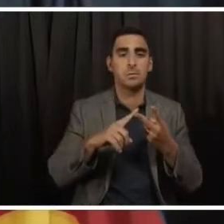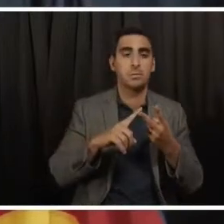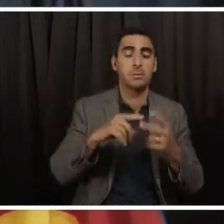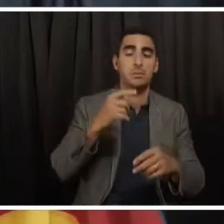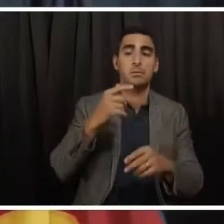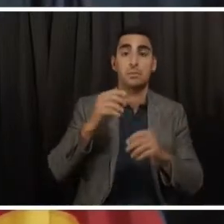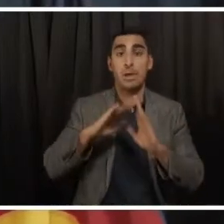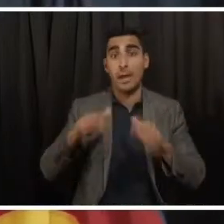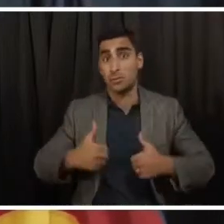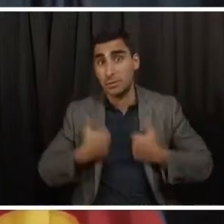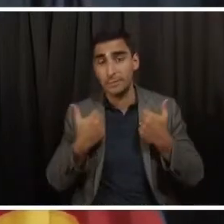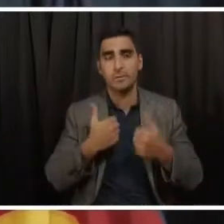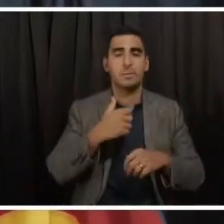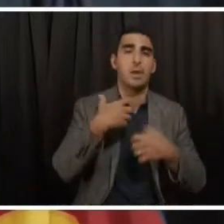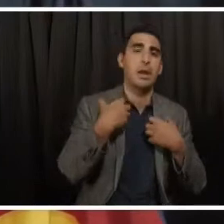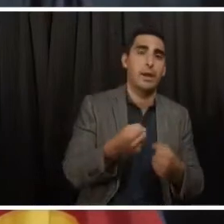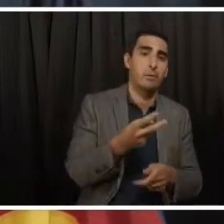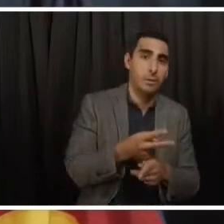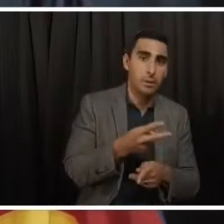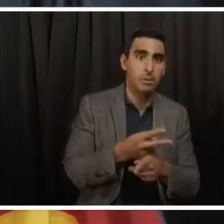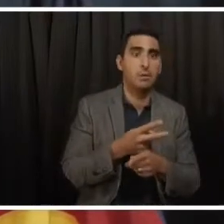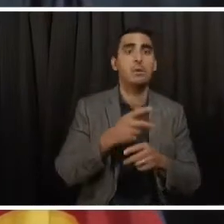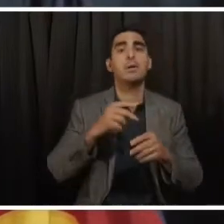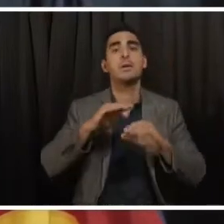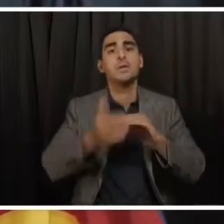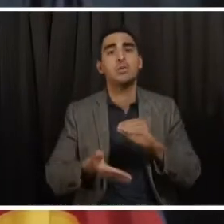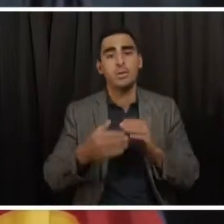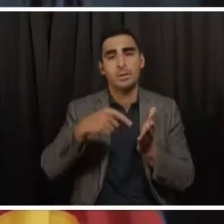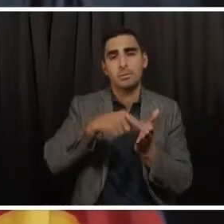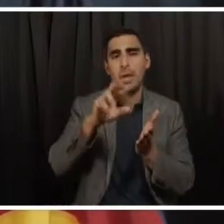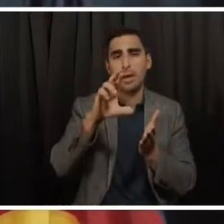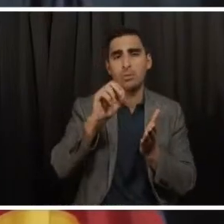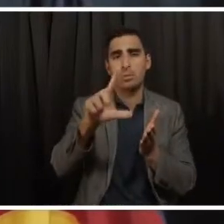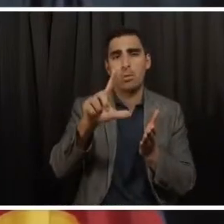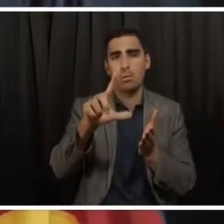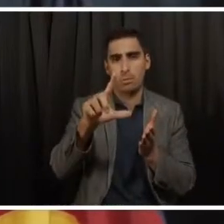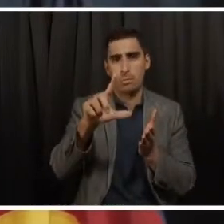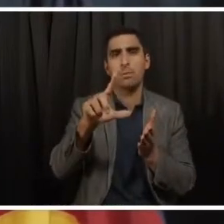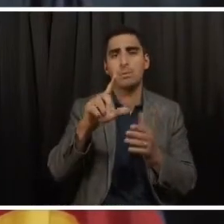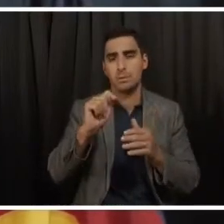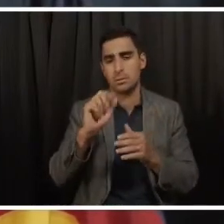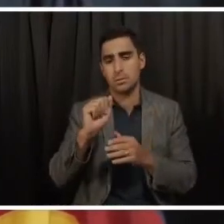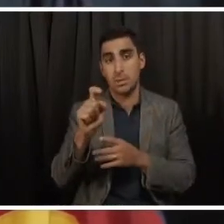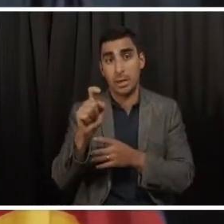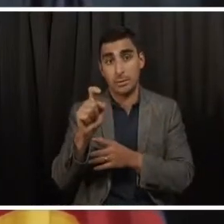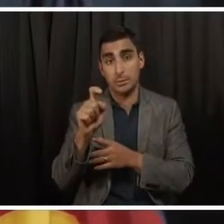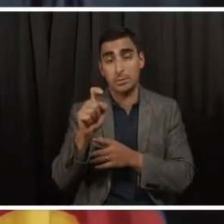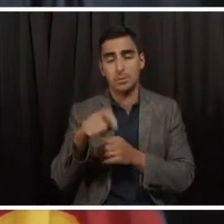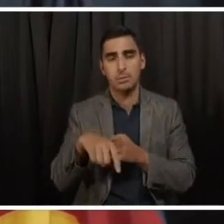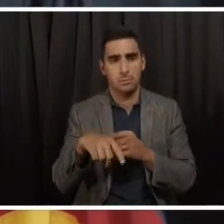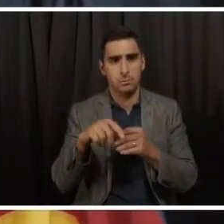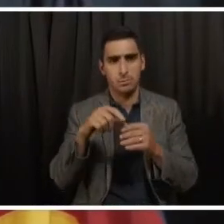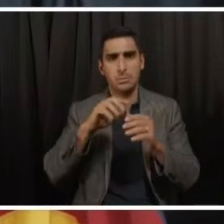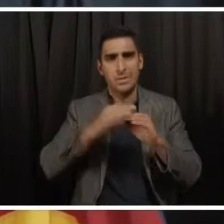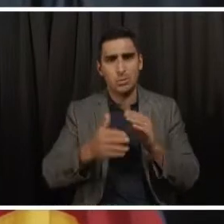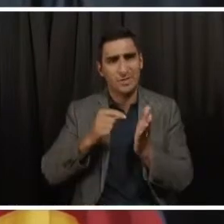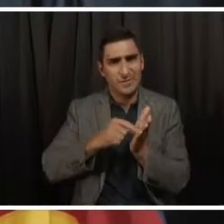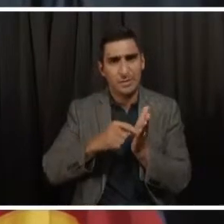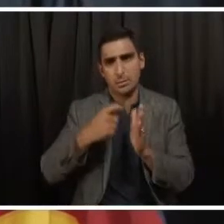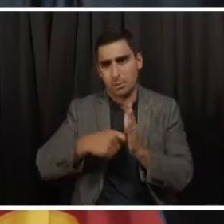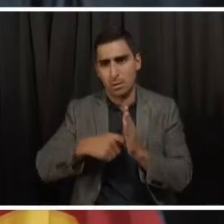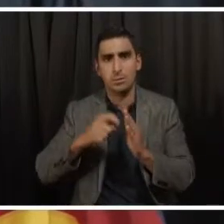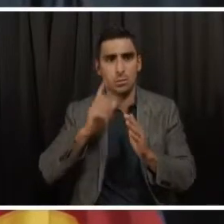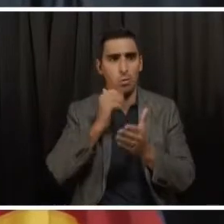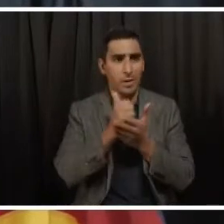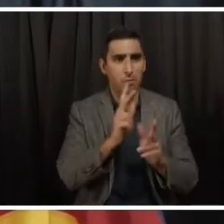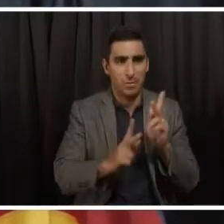So reducing payroll taxes, reducing fees can help Coloradans get by, and we want to make sure that we're doing